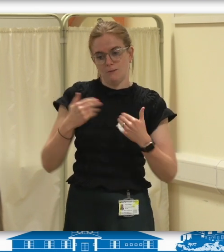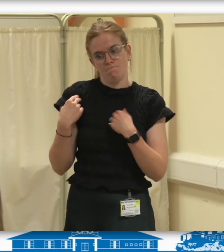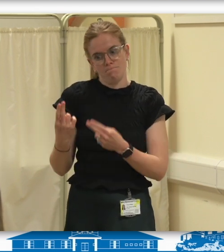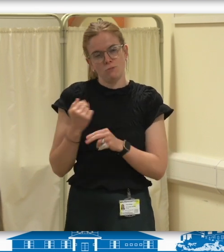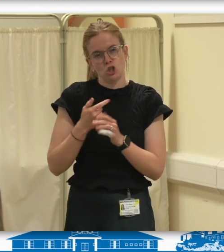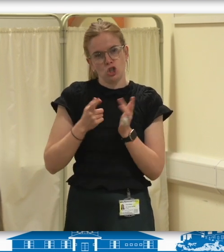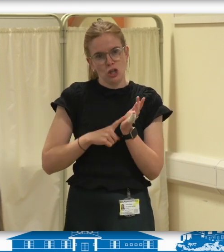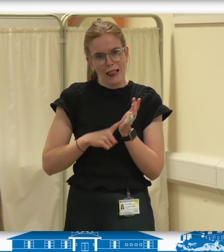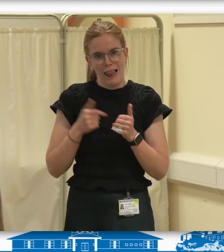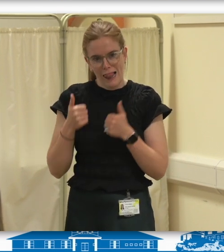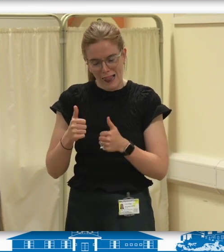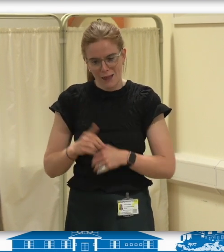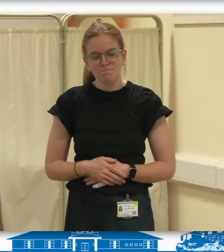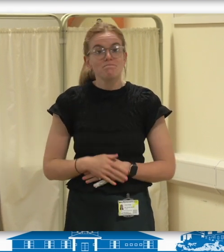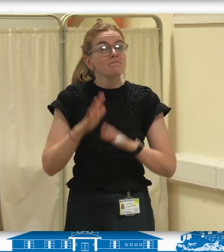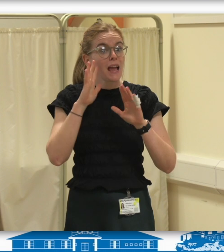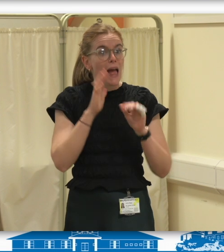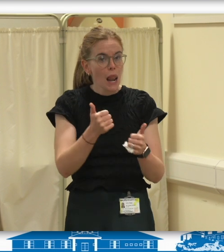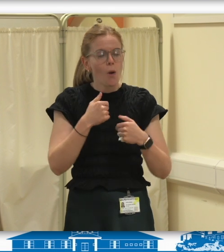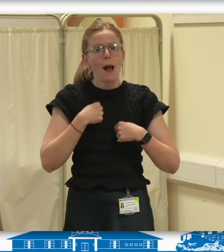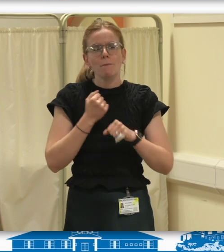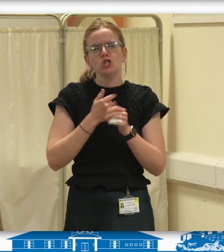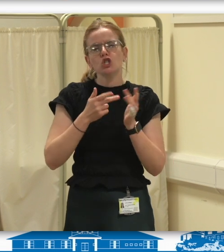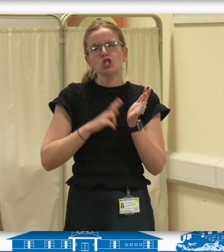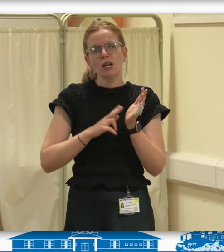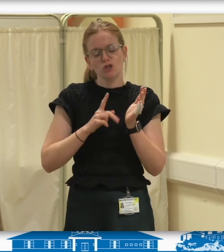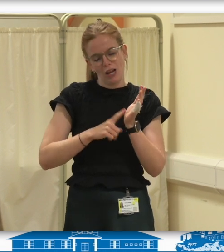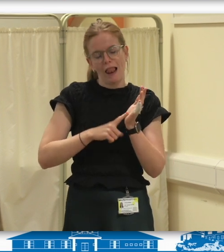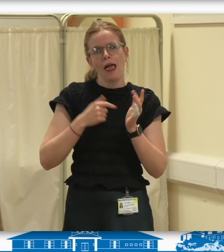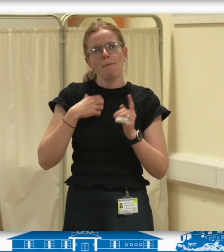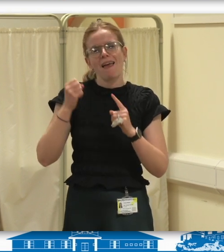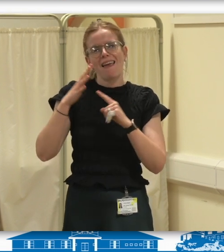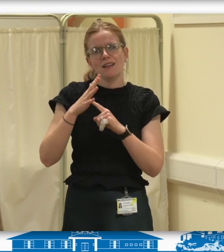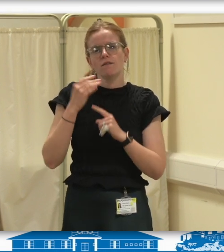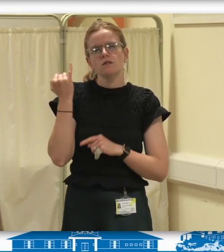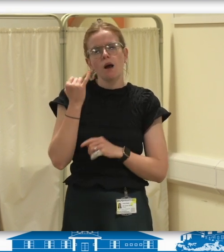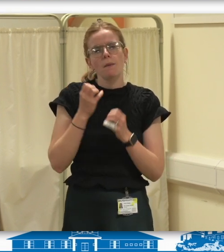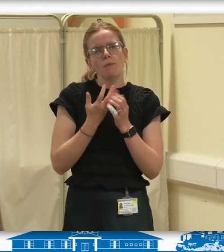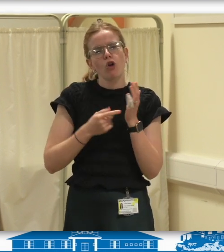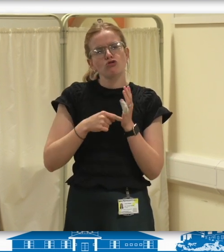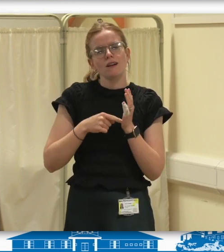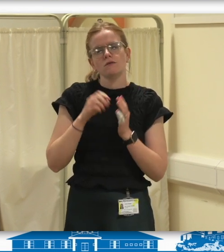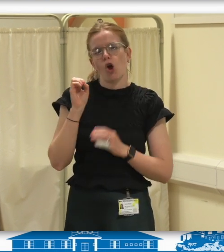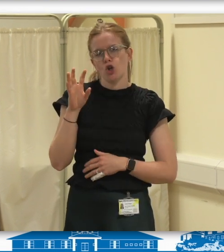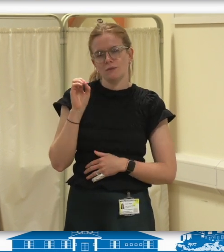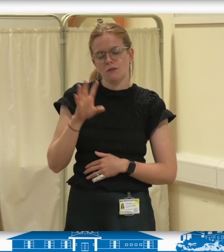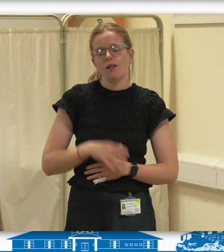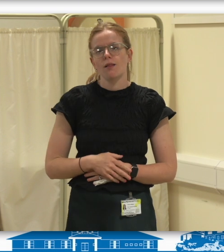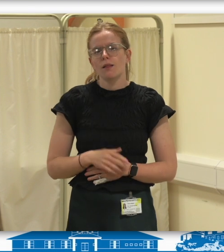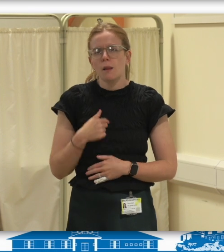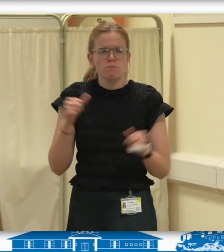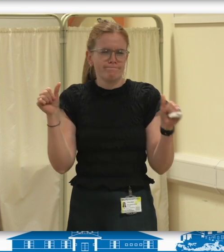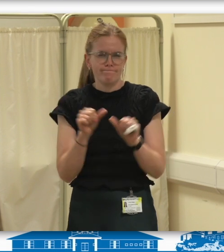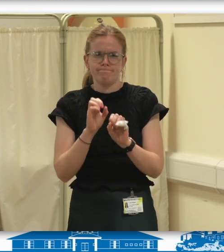Thanks, Val. Right. Thanks, Val. Hello, everyone. I'm Jill. I head up Derby and Burton Hospitals charity. I just want to spend a couple of minutes telling you a bit about